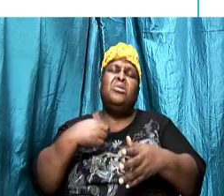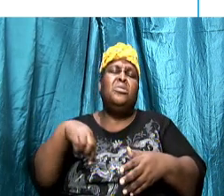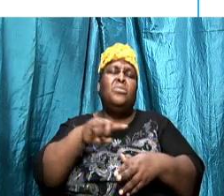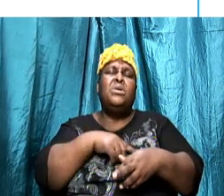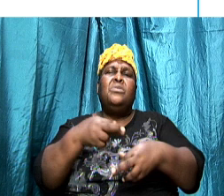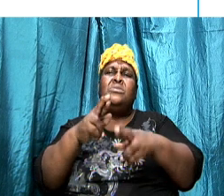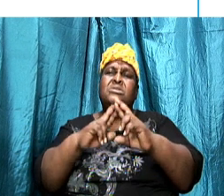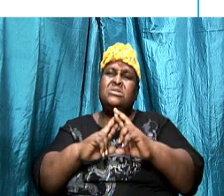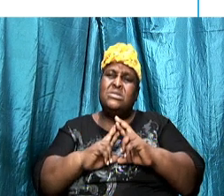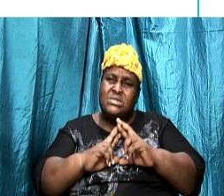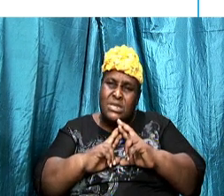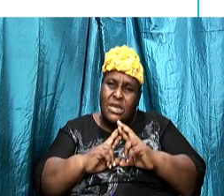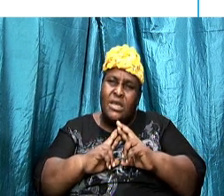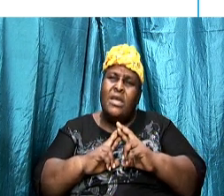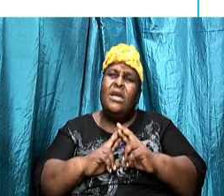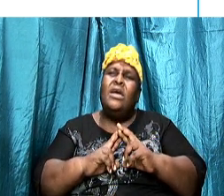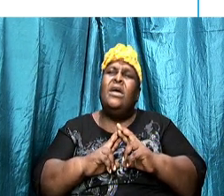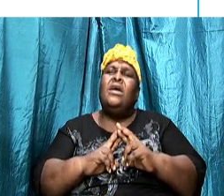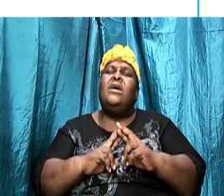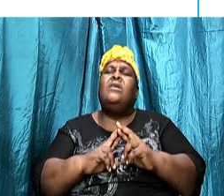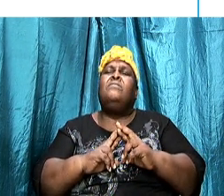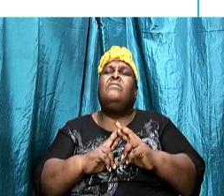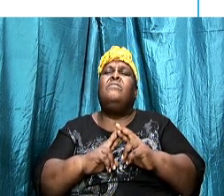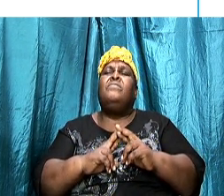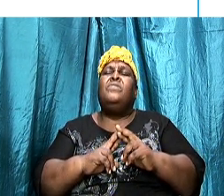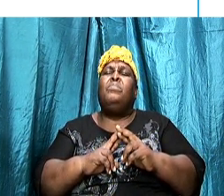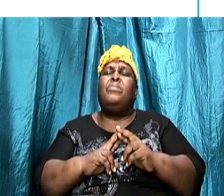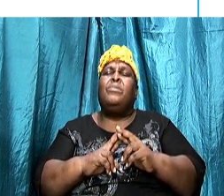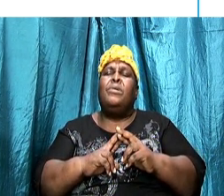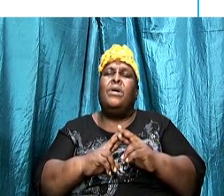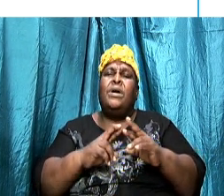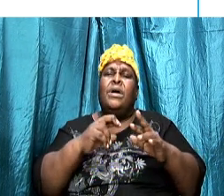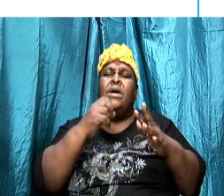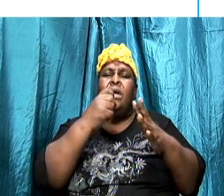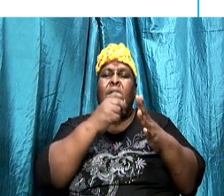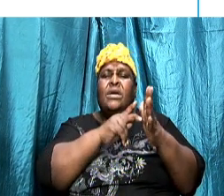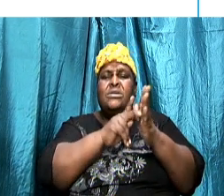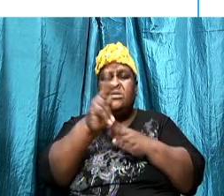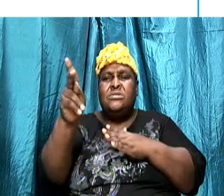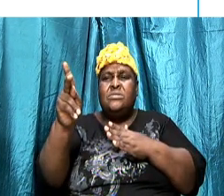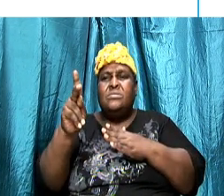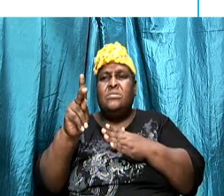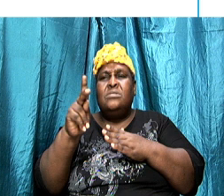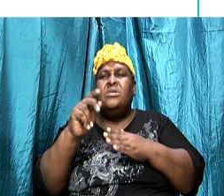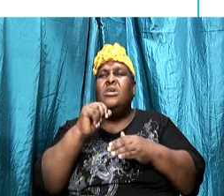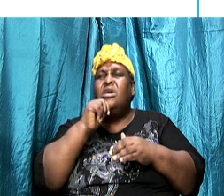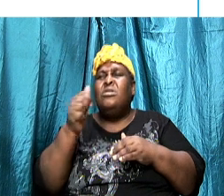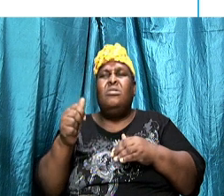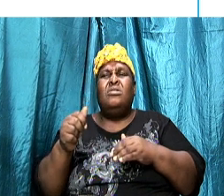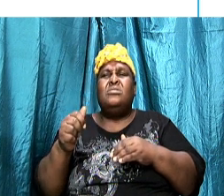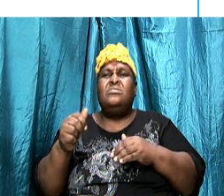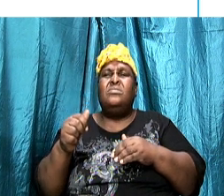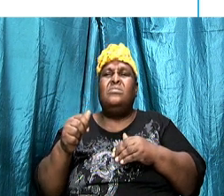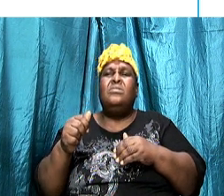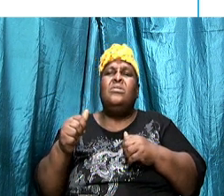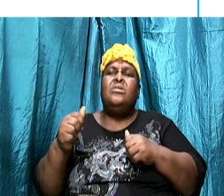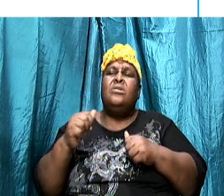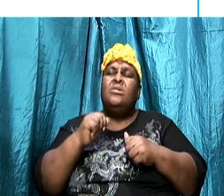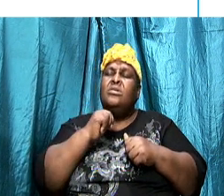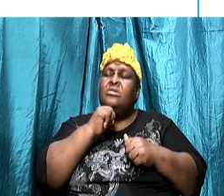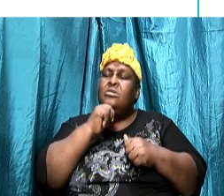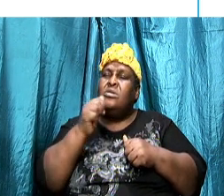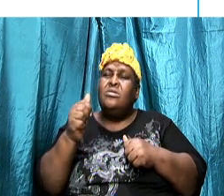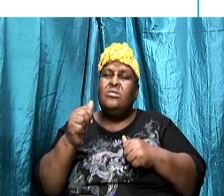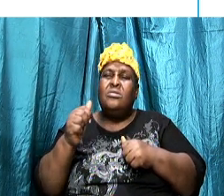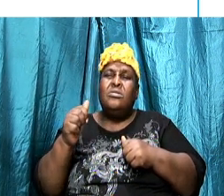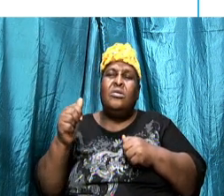it were. He wasn't saying that we should compete against each other, but he was speaking about our attitude. If you look at